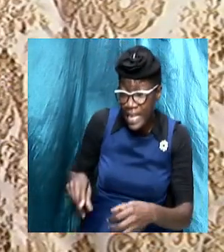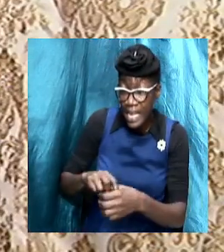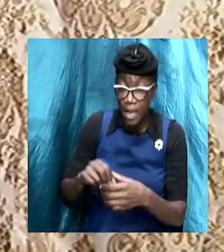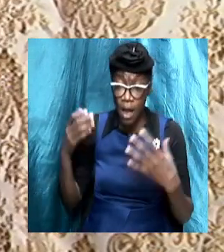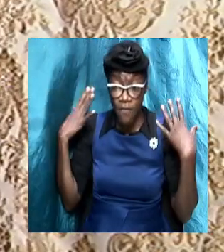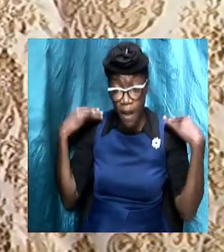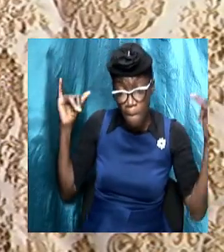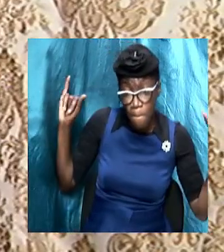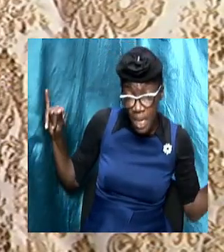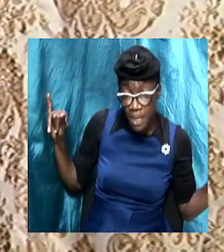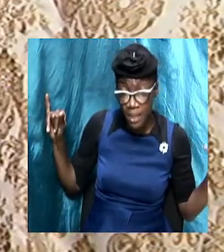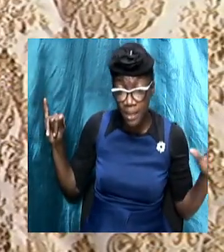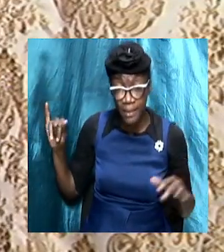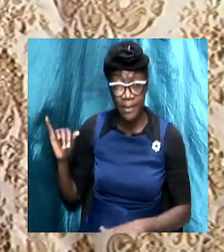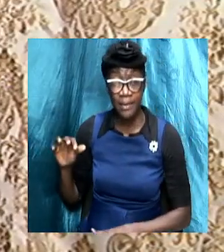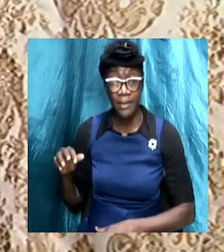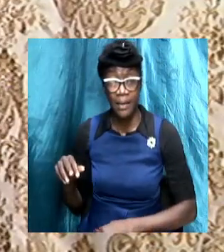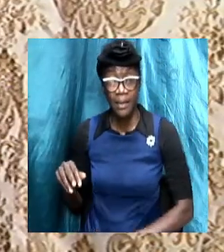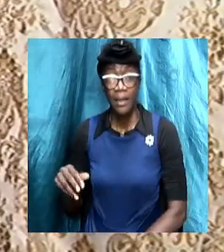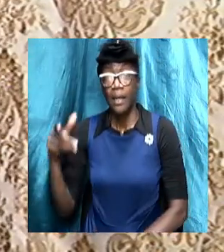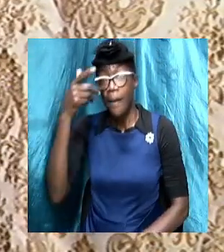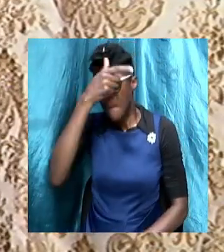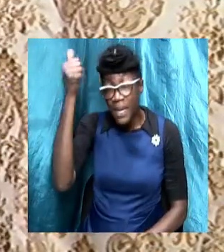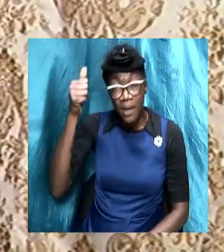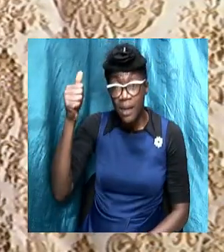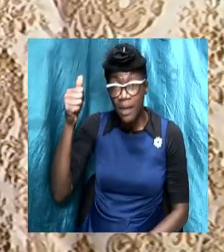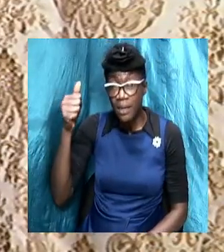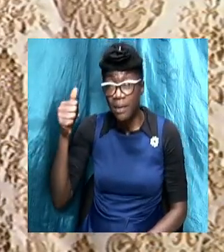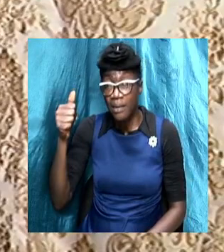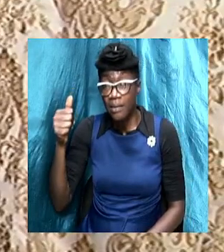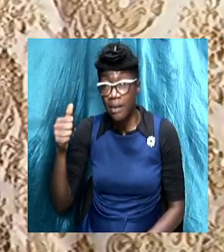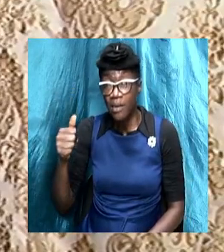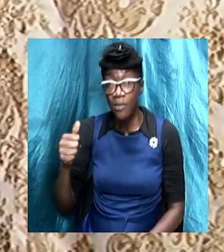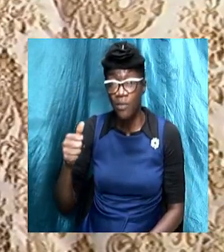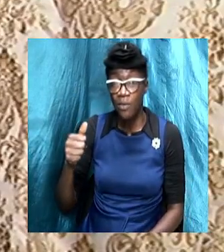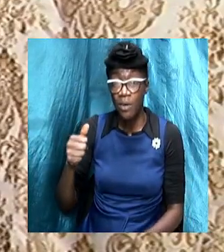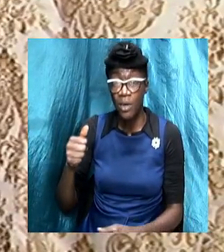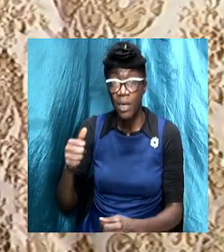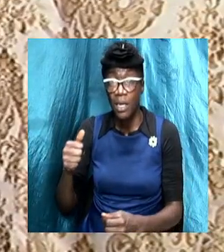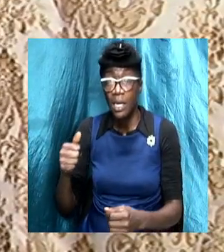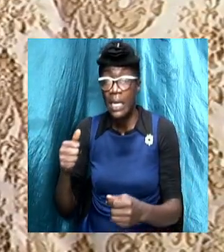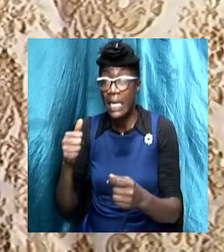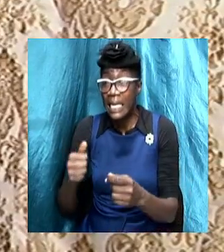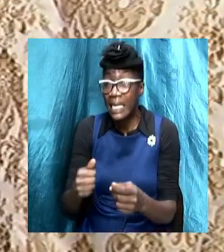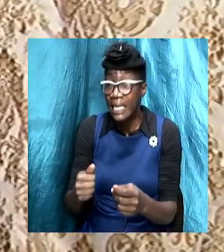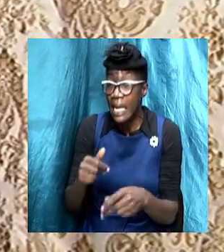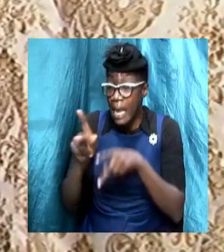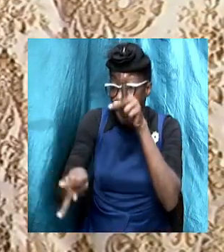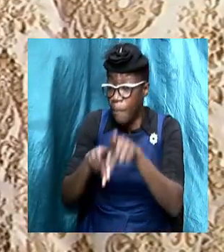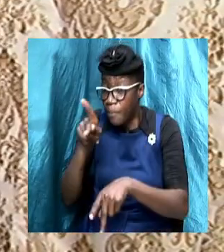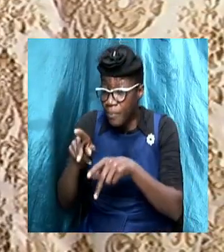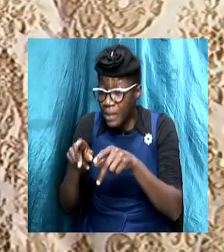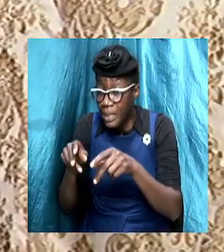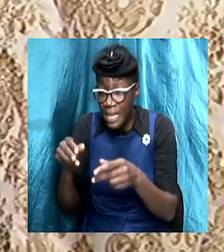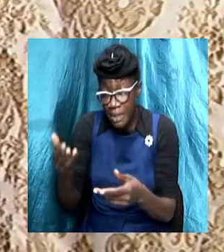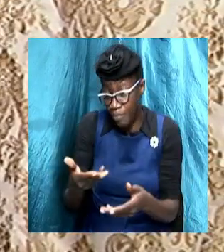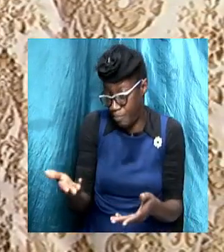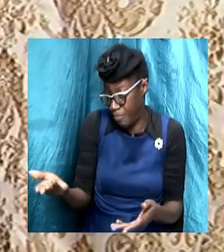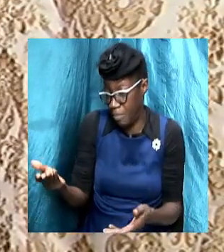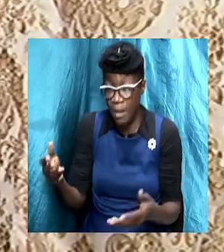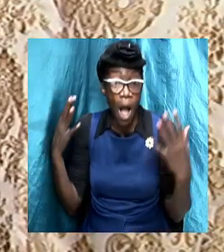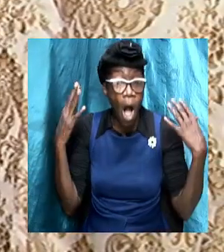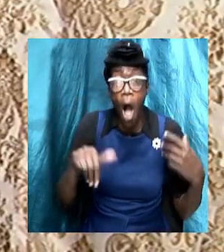birds fear it because of its company, because of who it associated itself with,